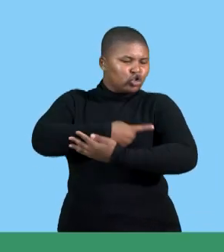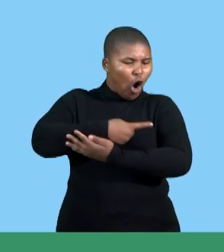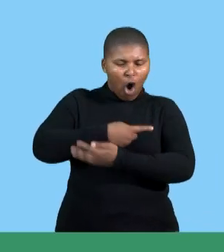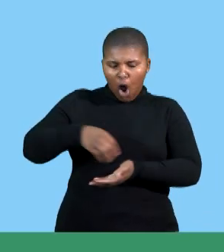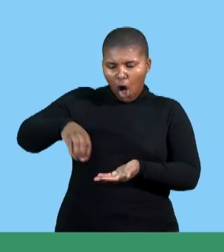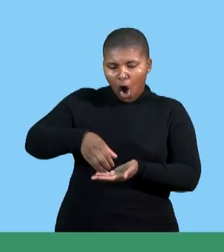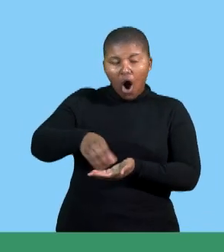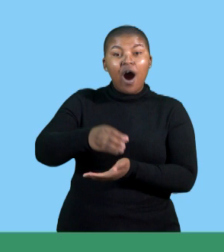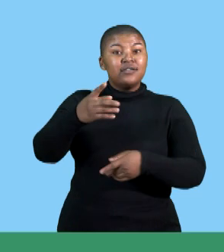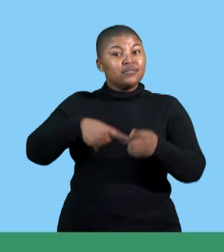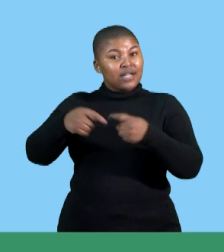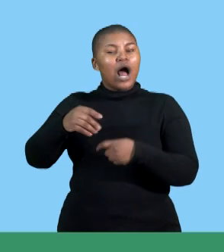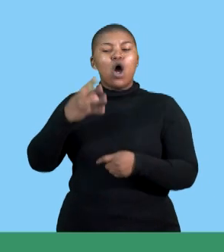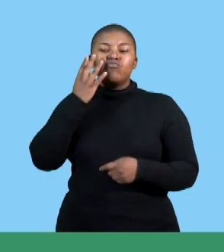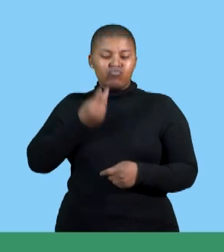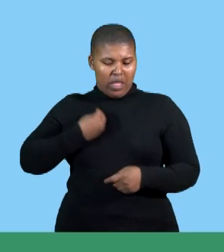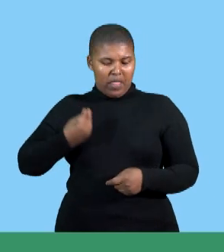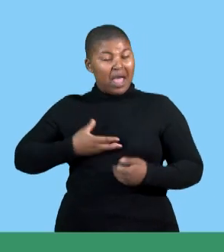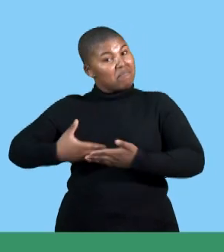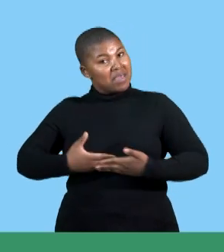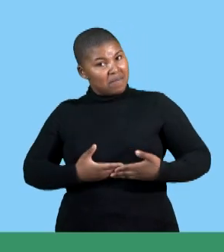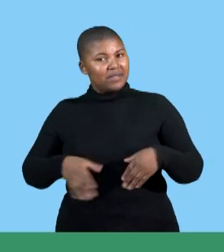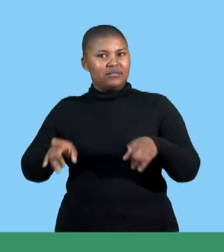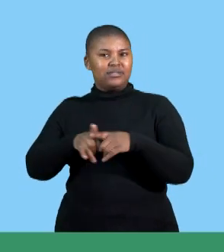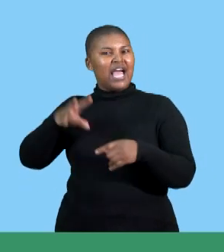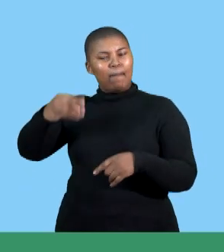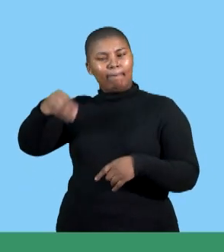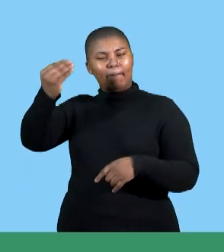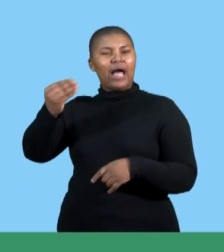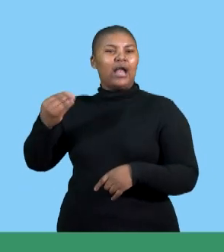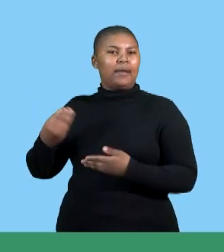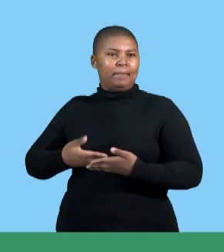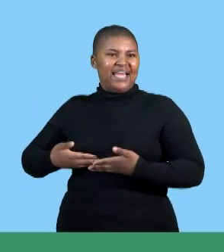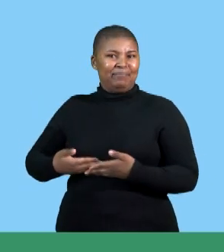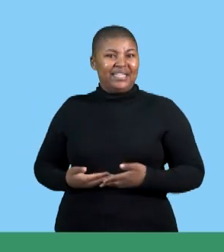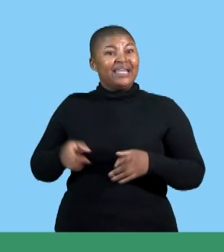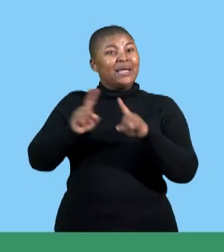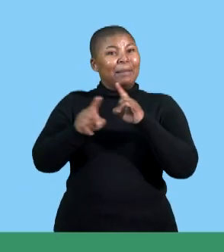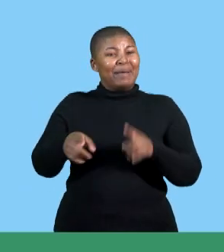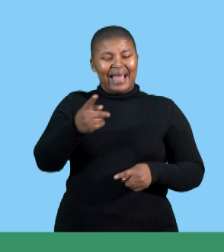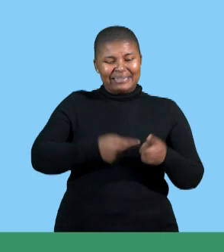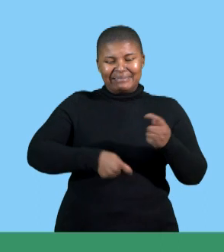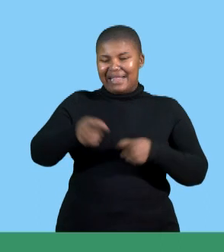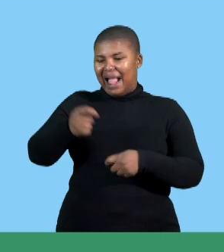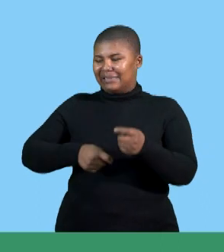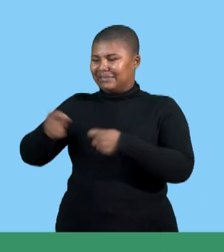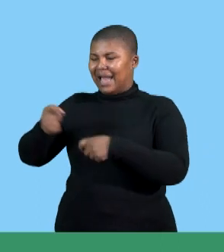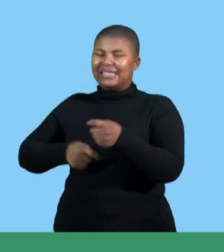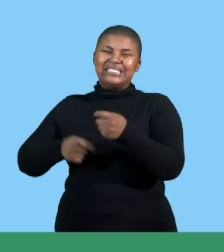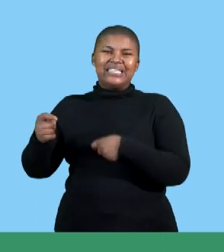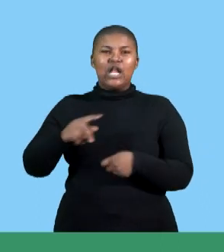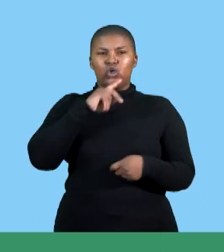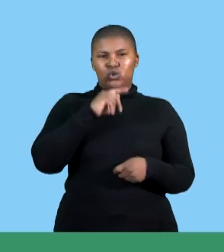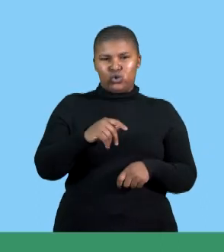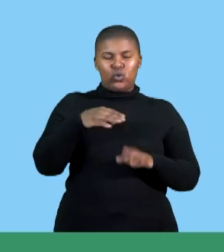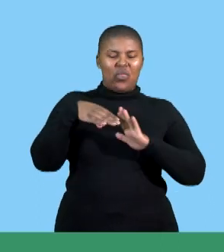The toy sales have been declining. The toy sales have been declining for the past few months. What is to decline?